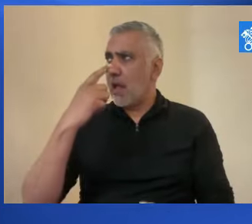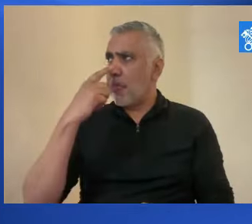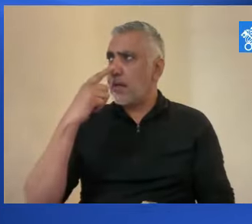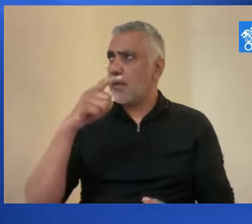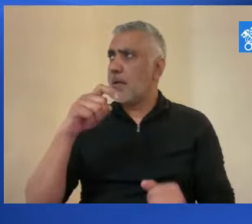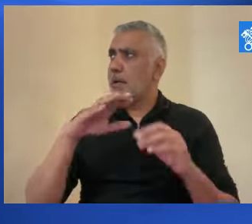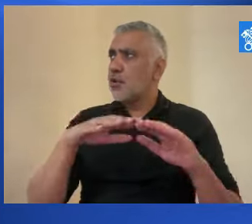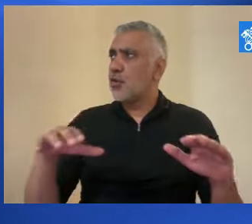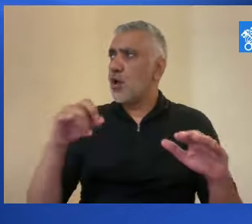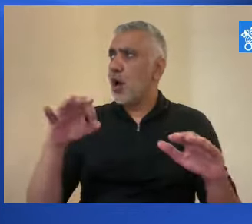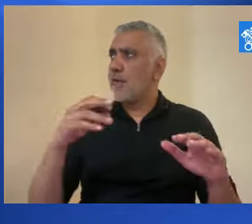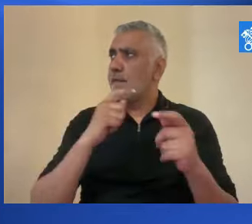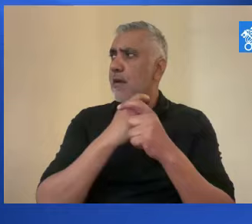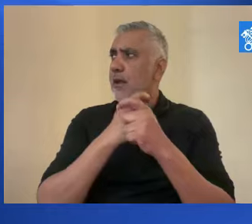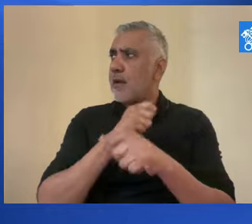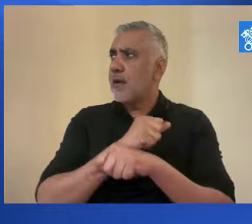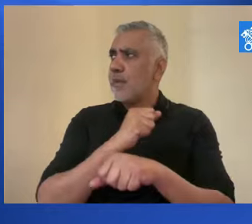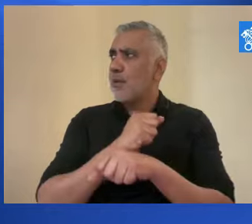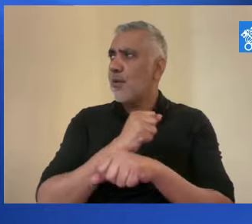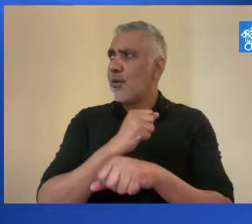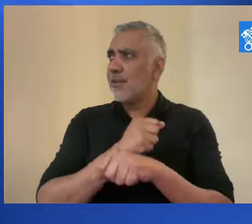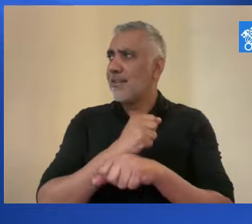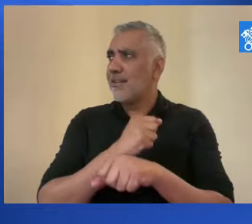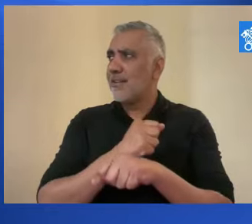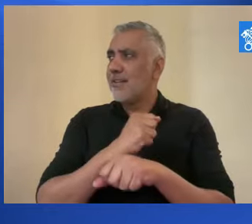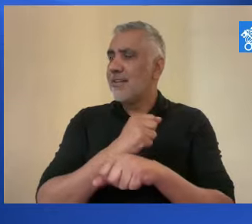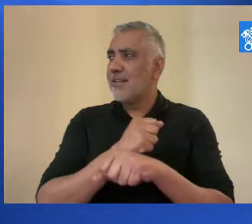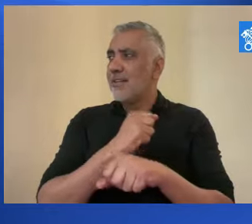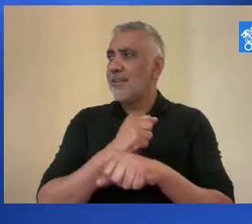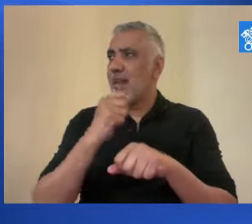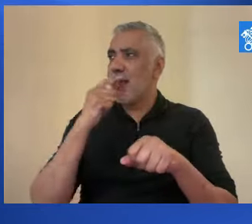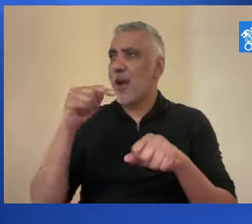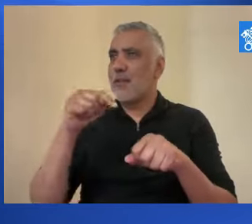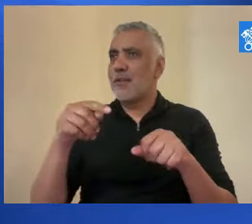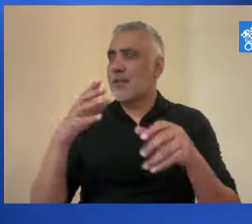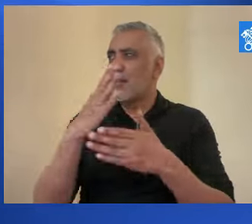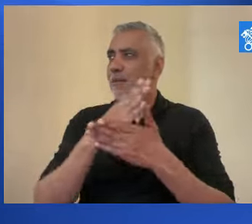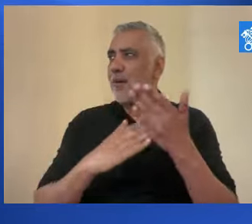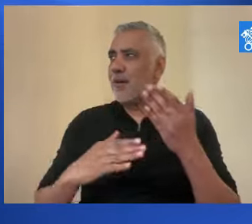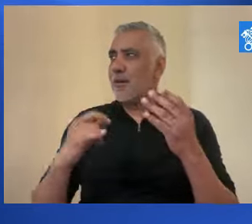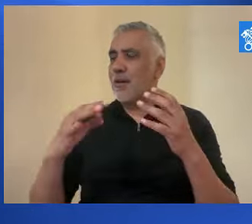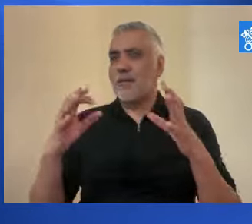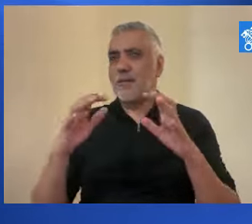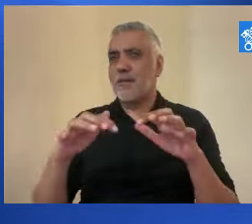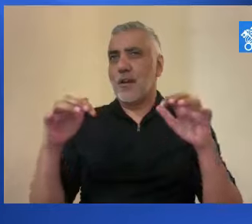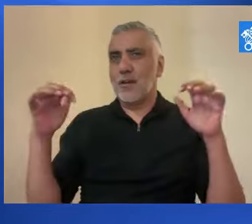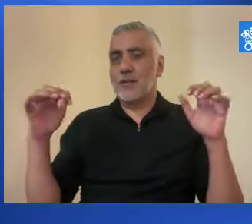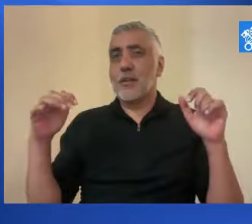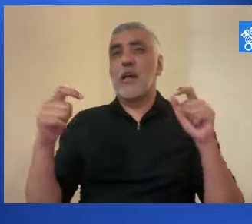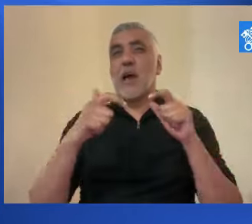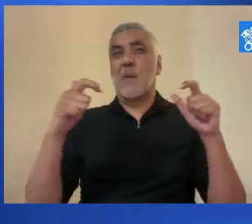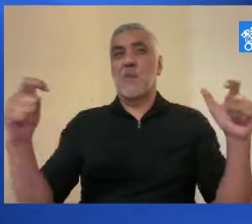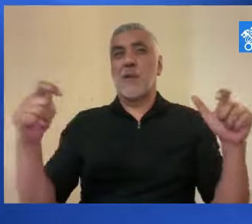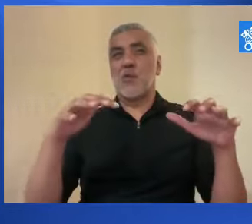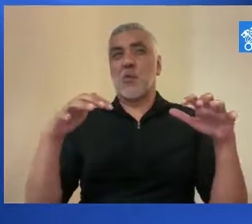Vatican employees that are seated in this part of the square for the general audience. Big crowd today, and I said it was overcast before. The sun is coming out, so